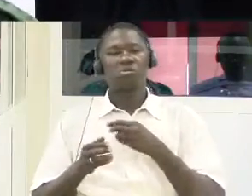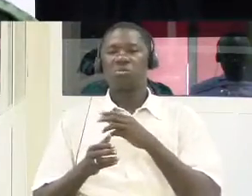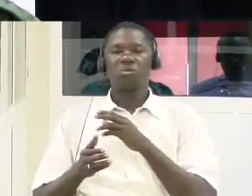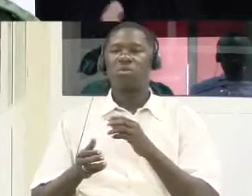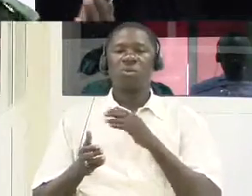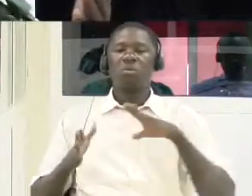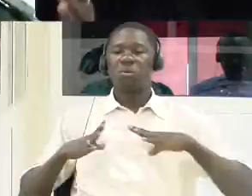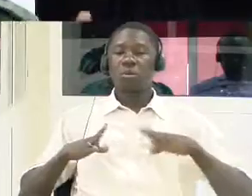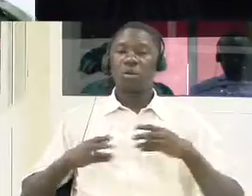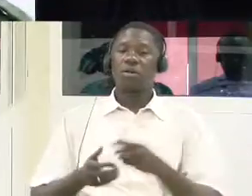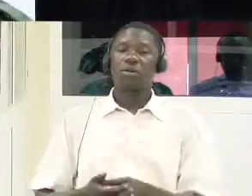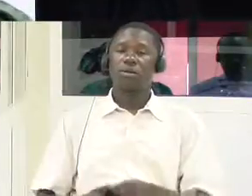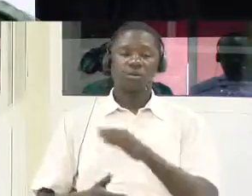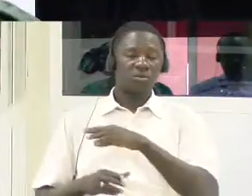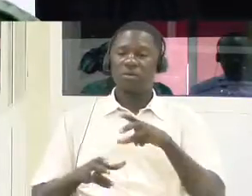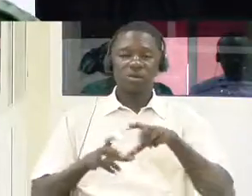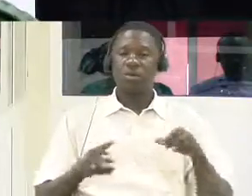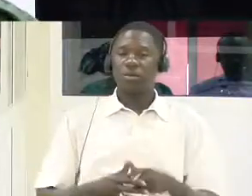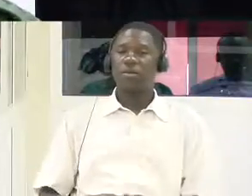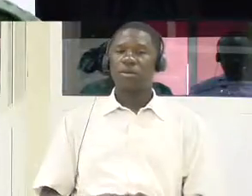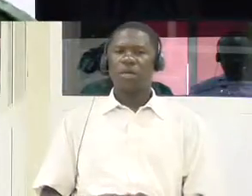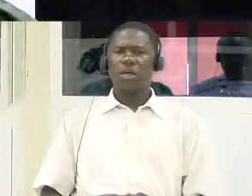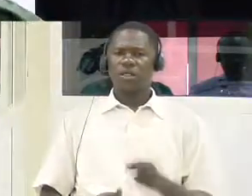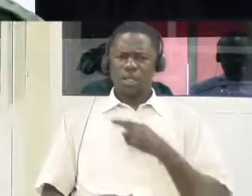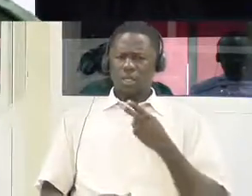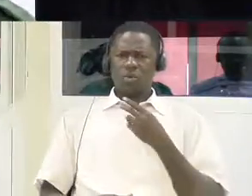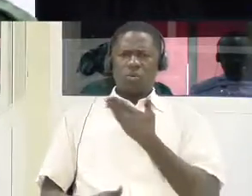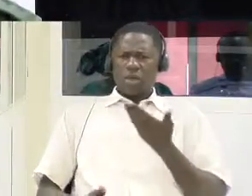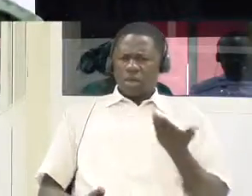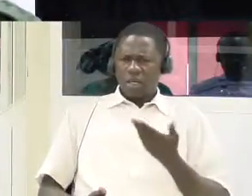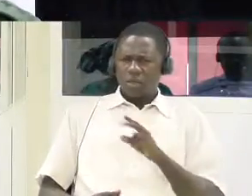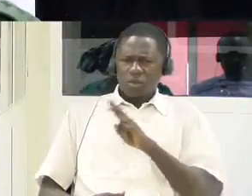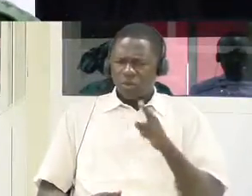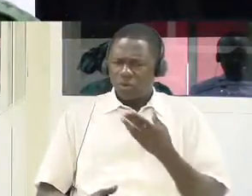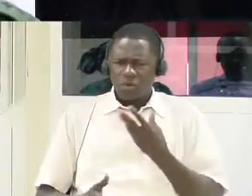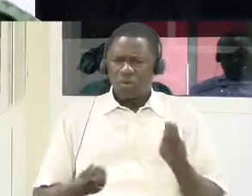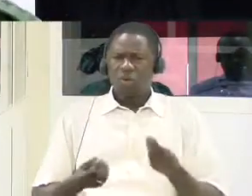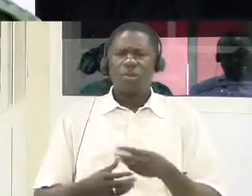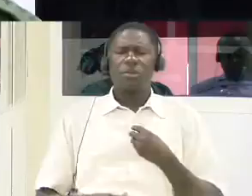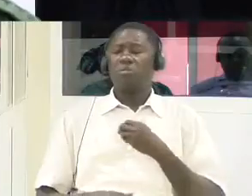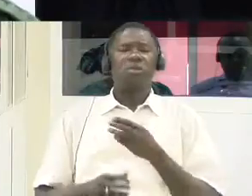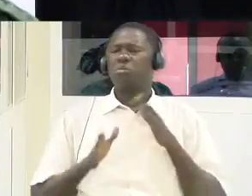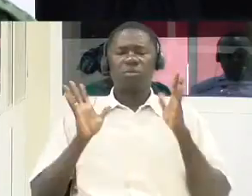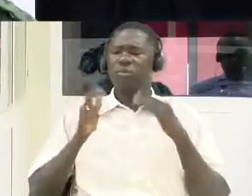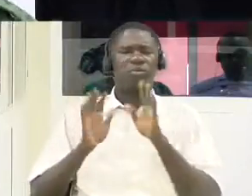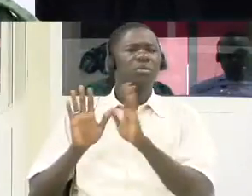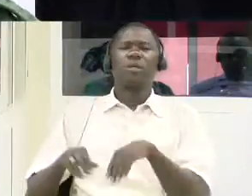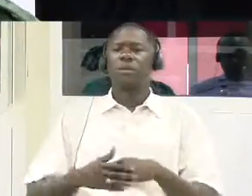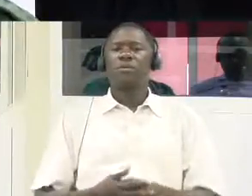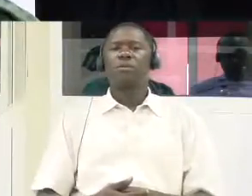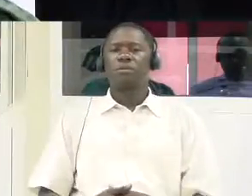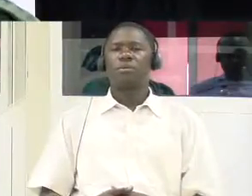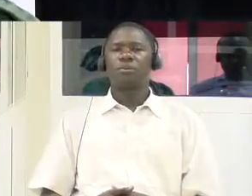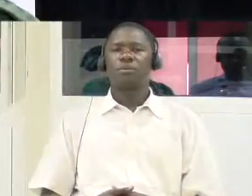unusual. A general officially coming to the camp, they should organize quarter guard for you. So then, being